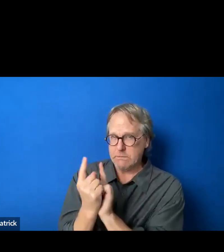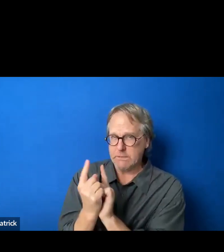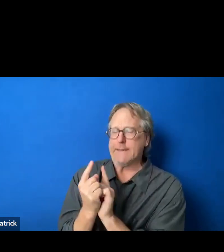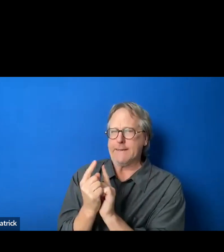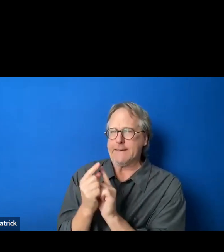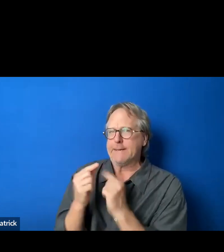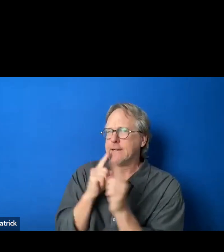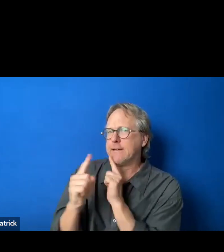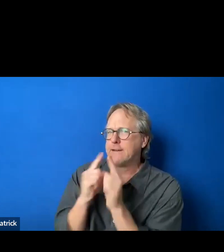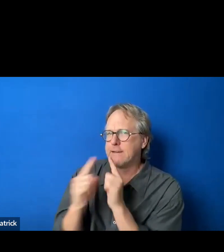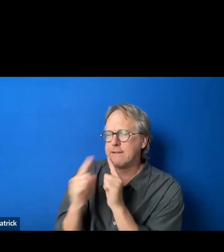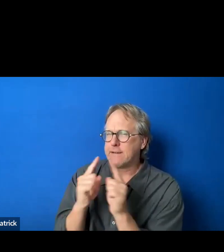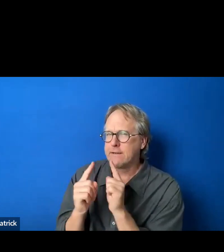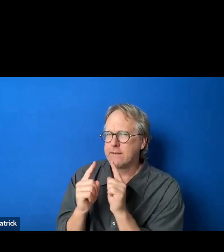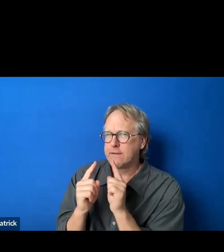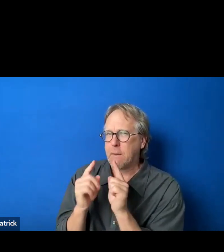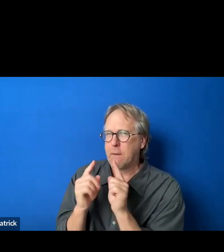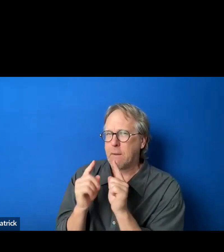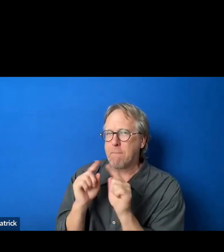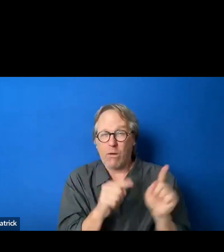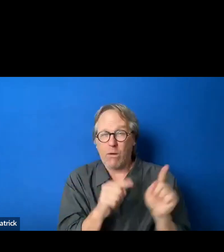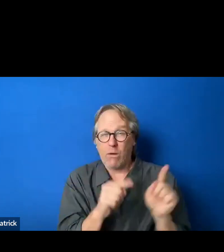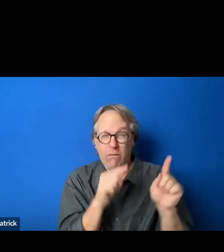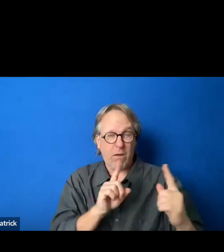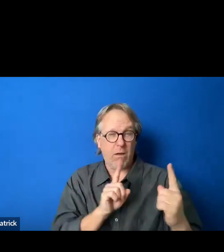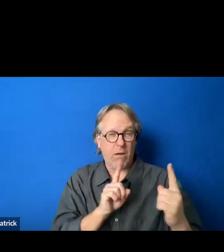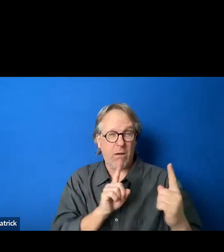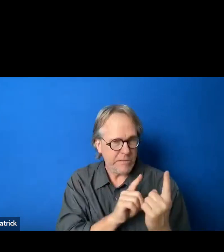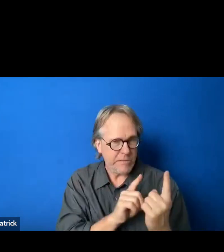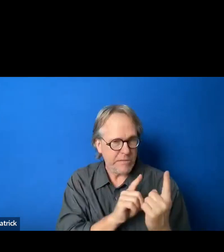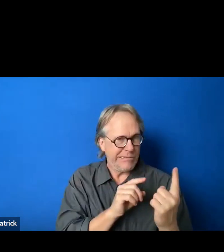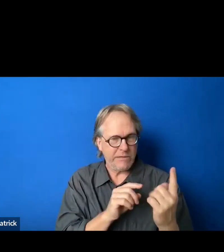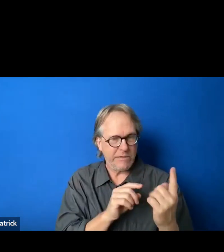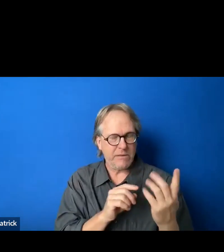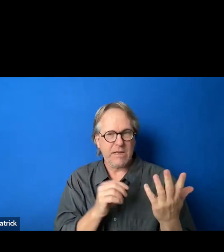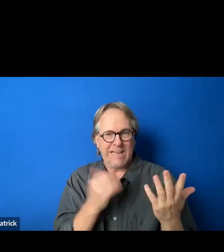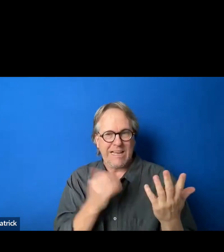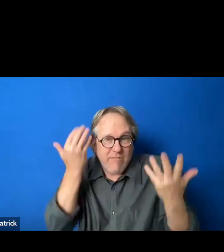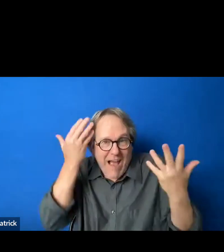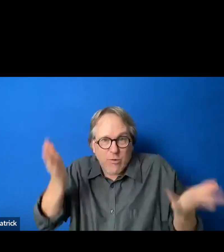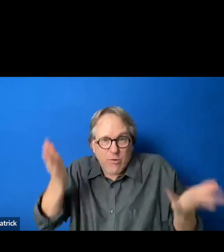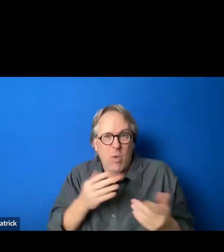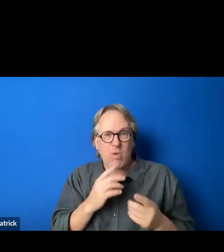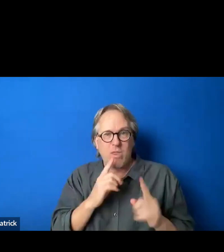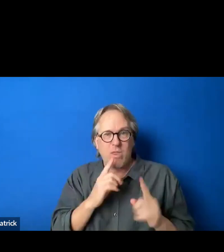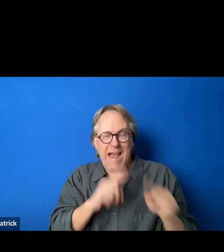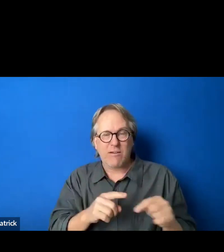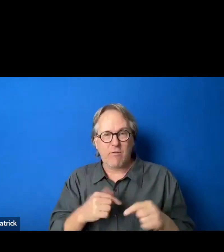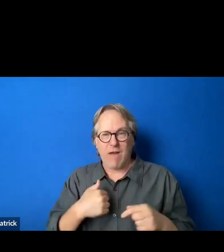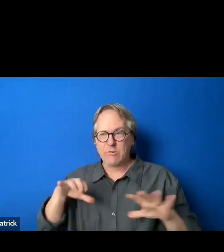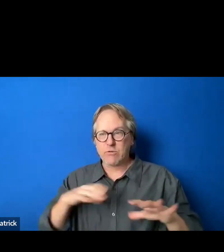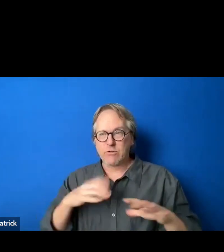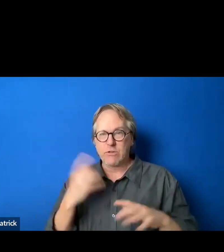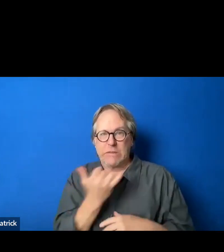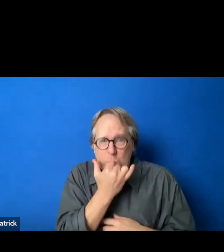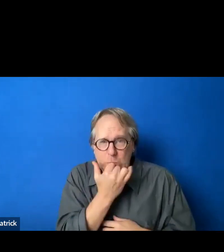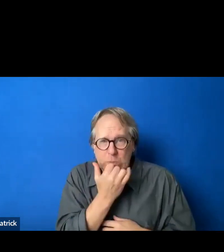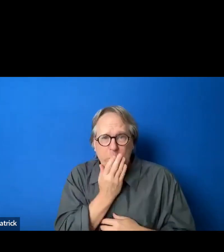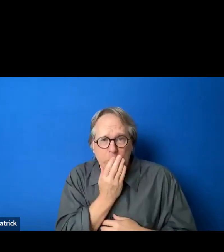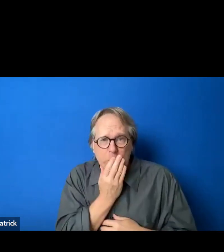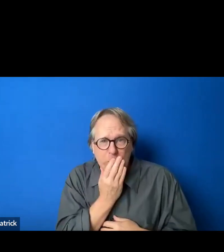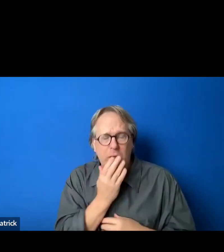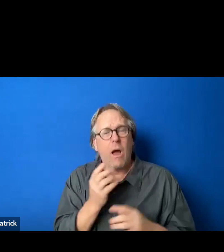not especially nervous if I don't know the answer or I don't do something right. But